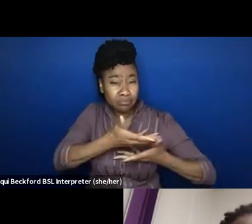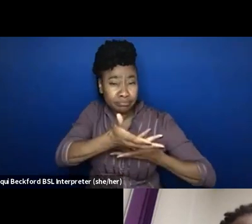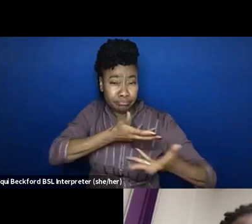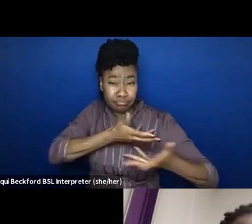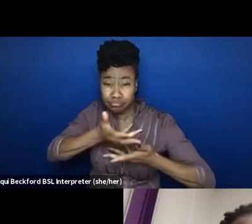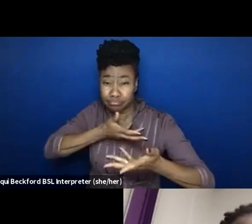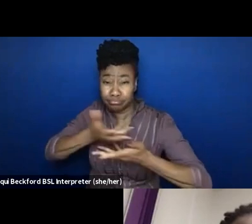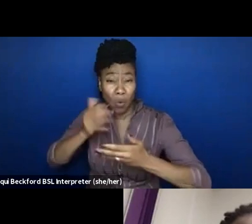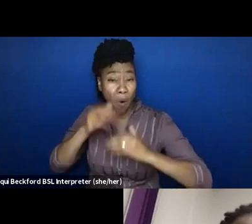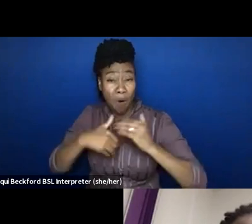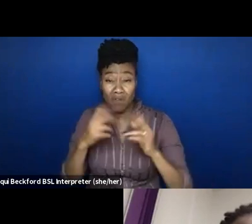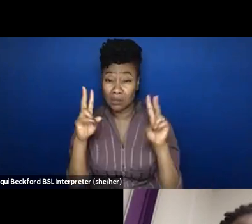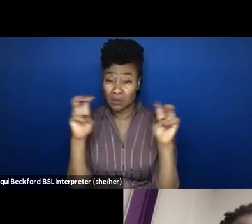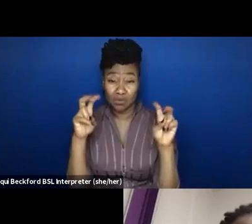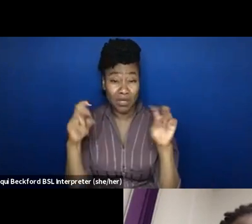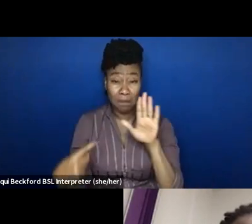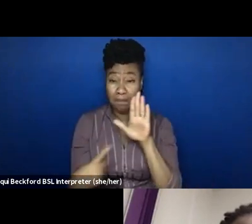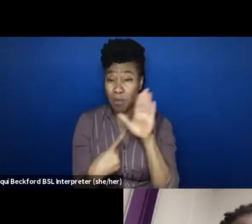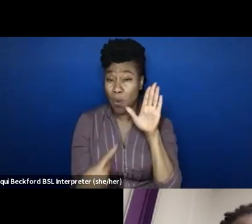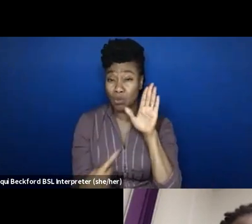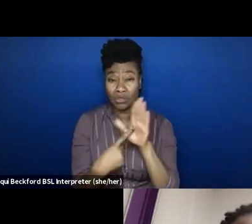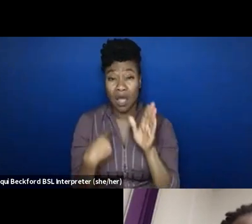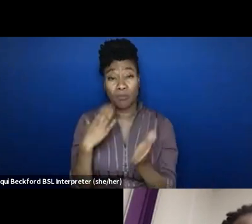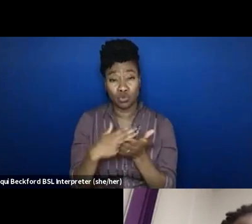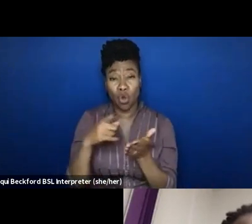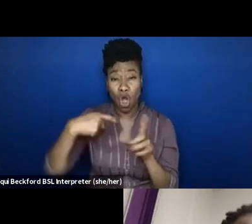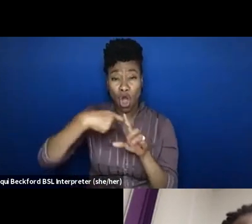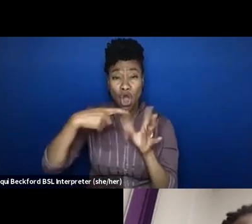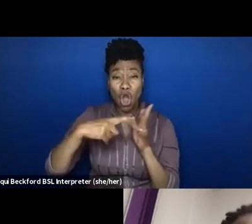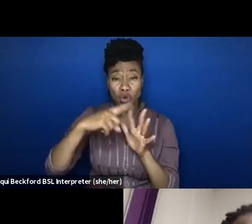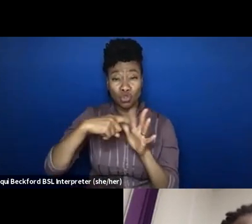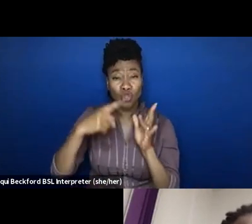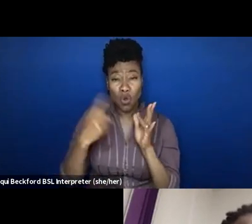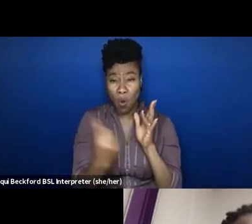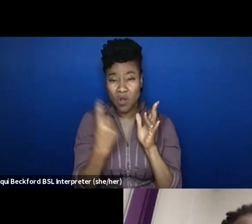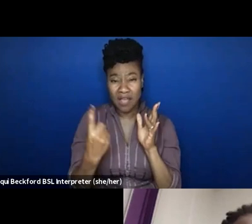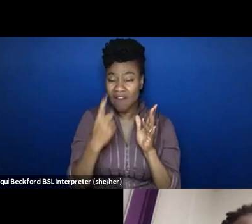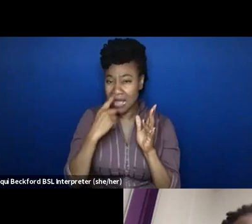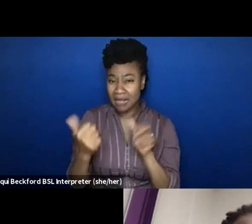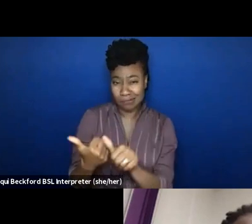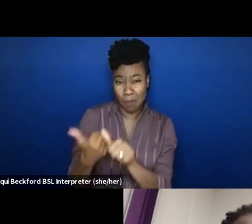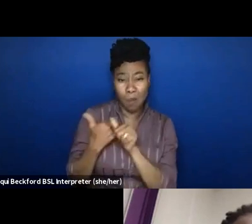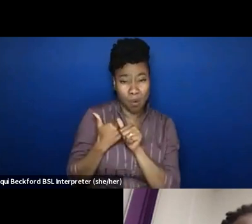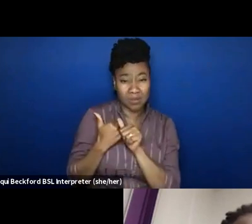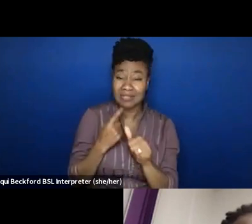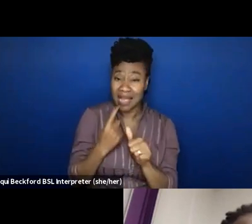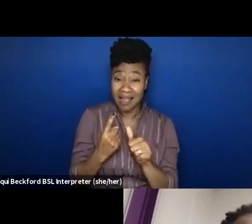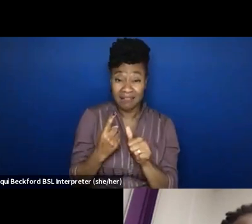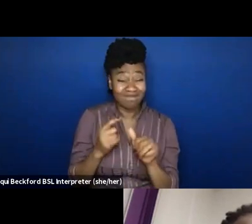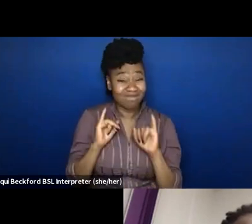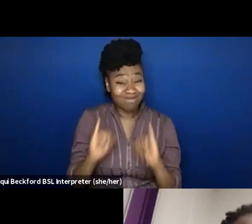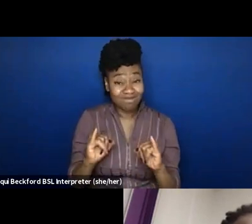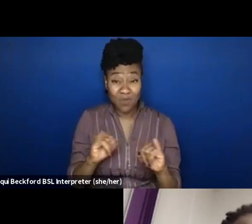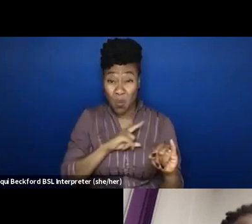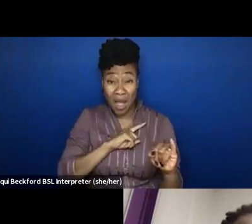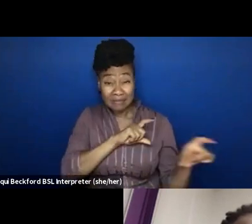really important subject, which, as I'm sure Kojo can attest to, is still happening today.